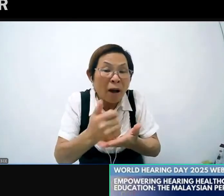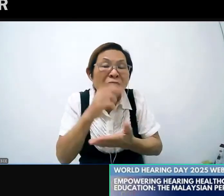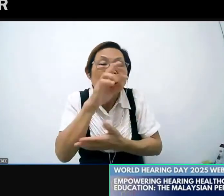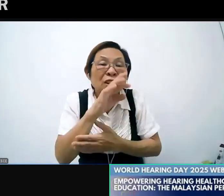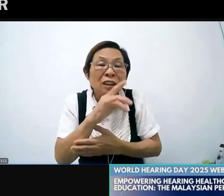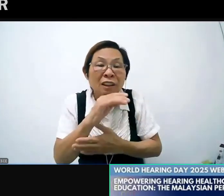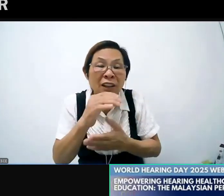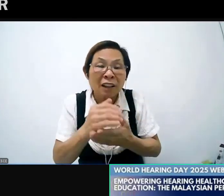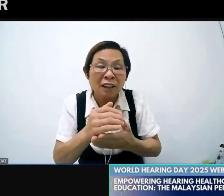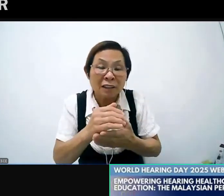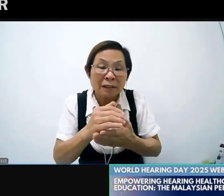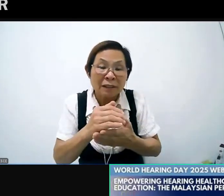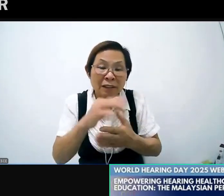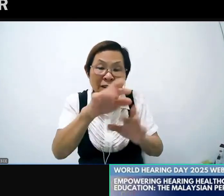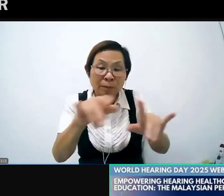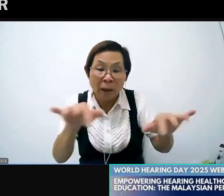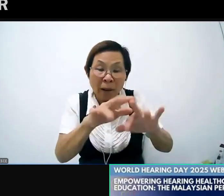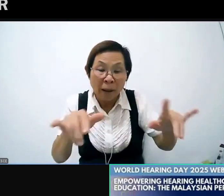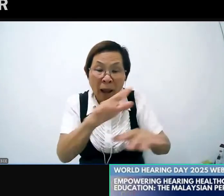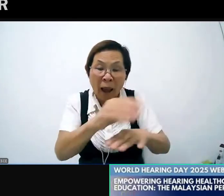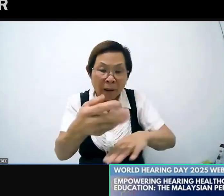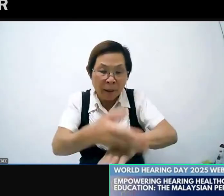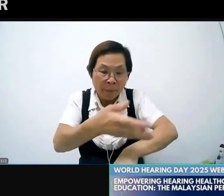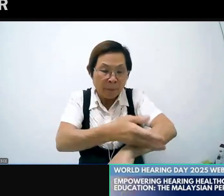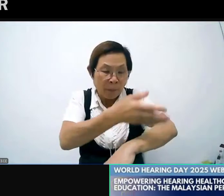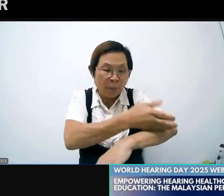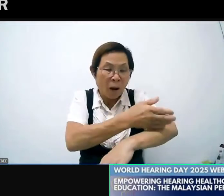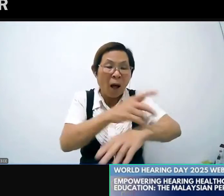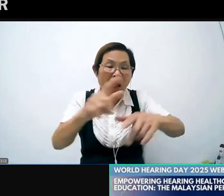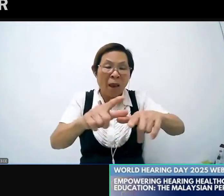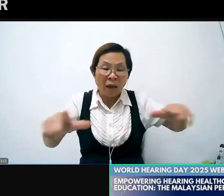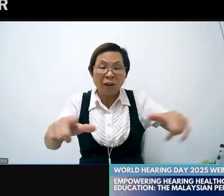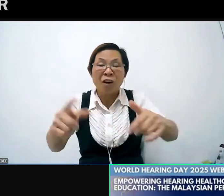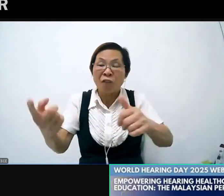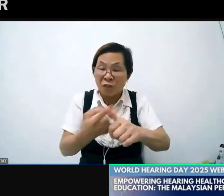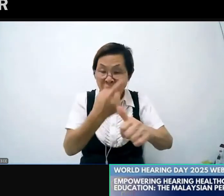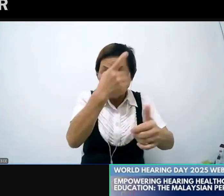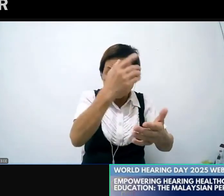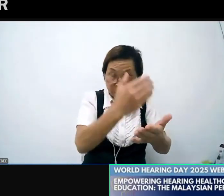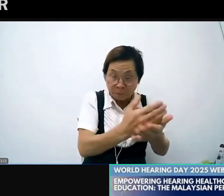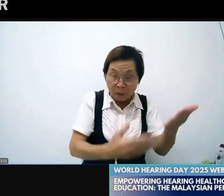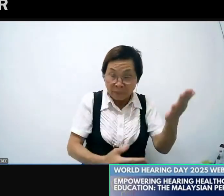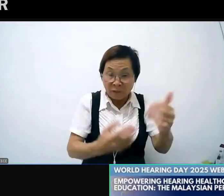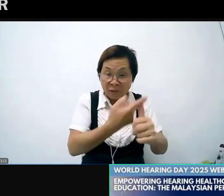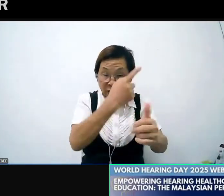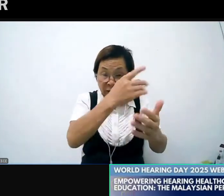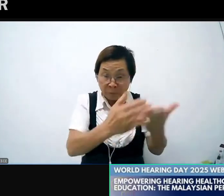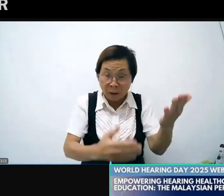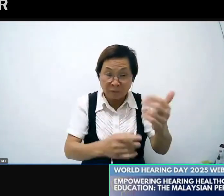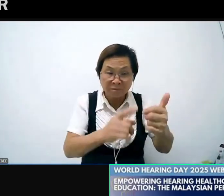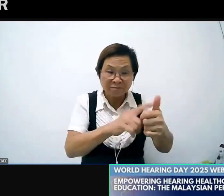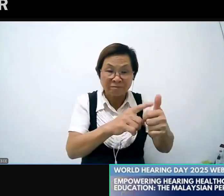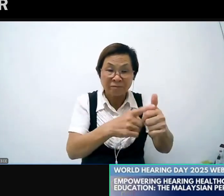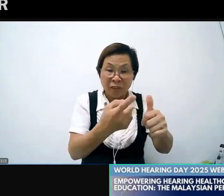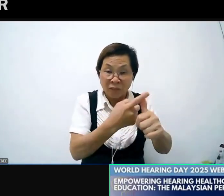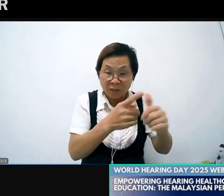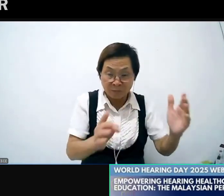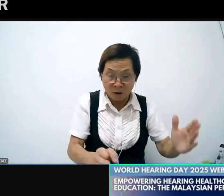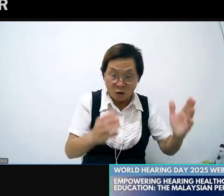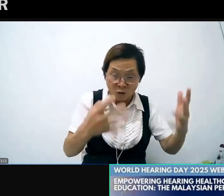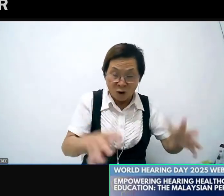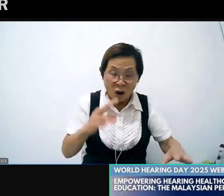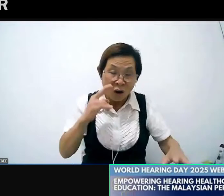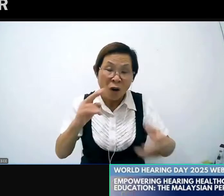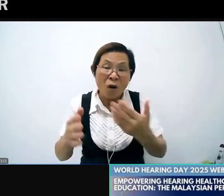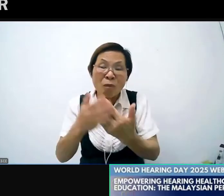to improve their language skill. That's the first part. That's very the brief observation